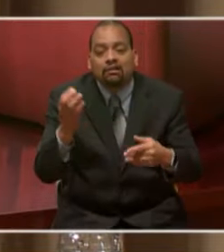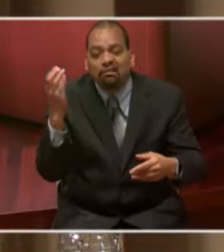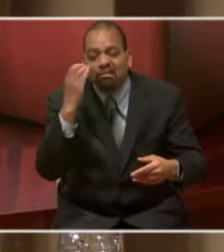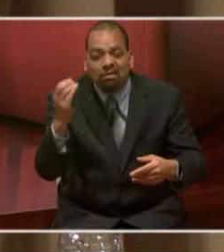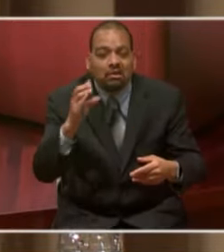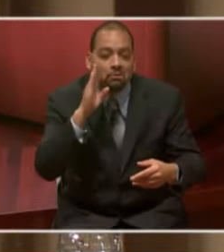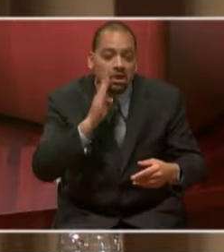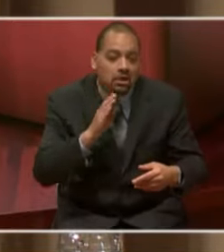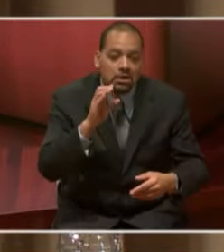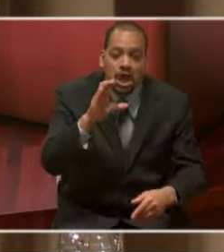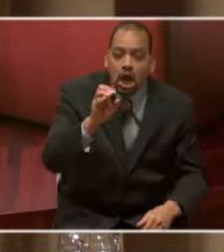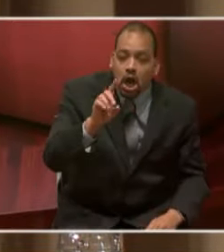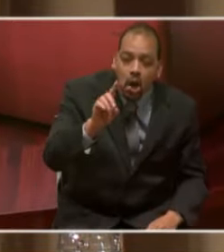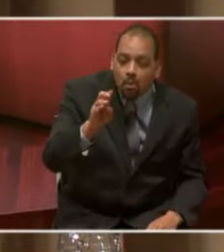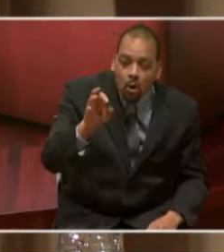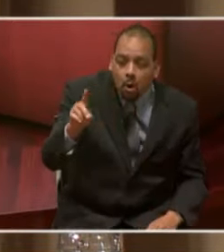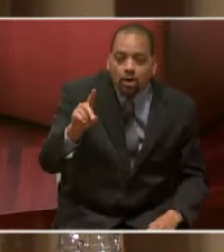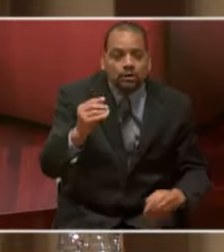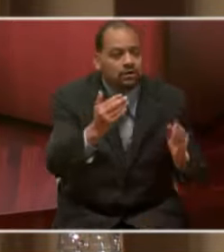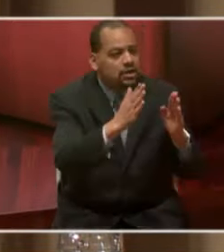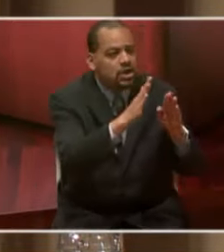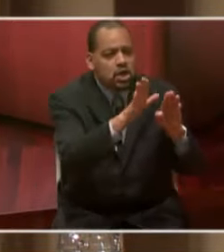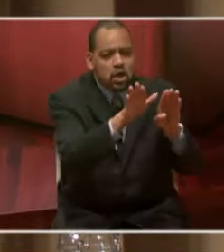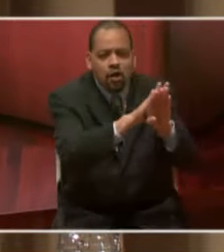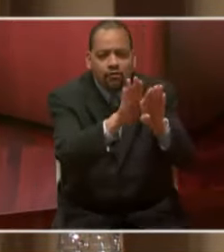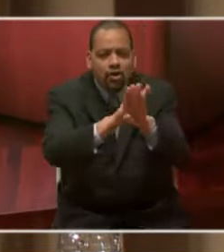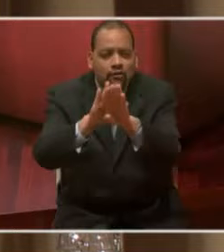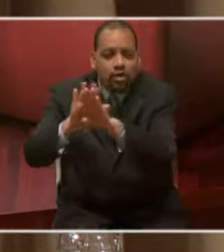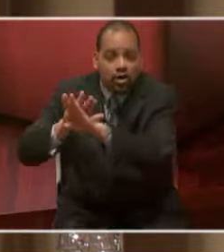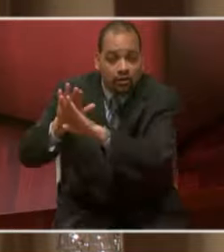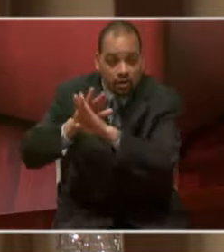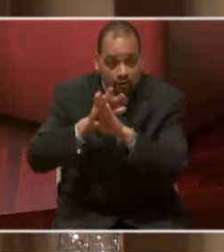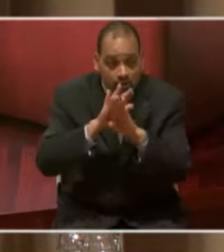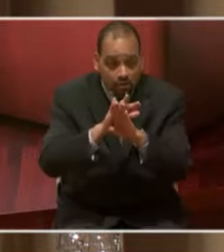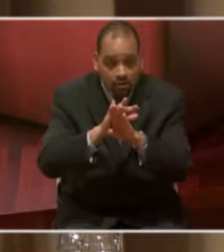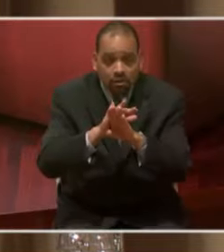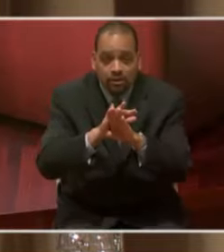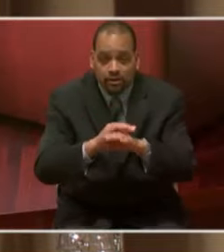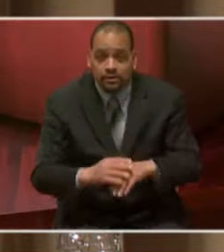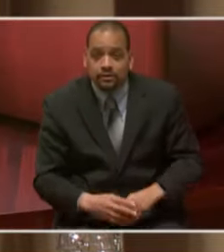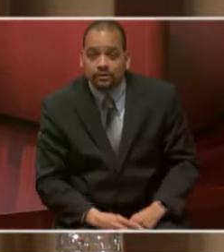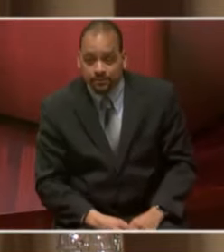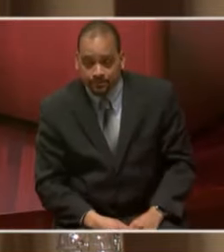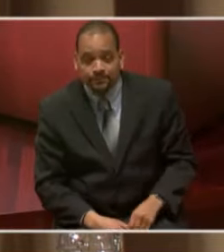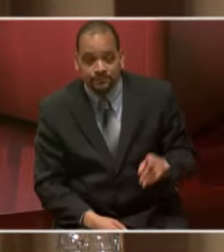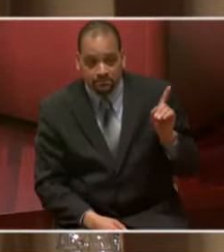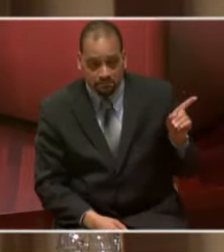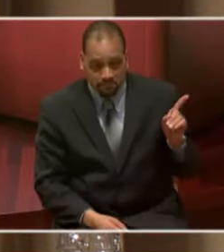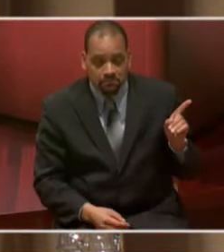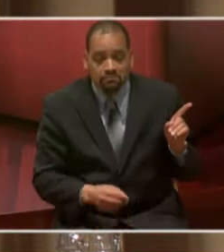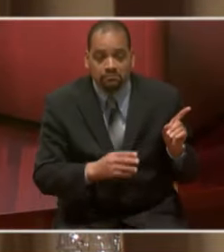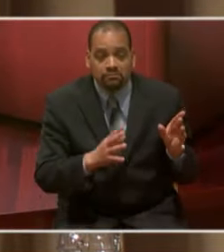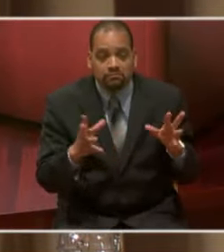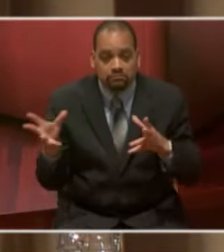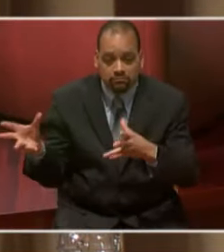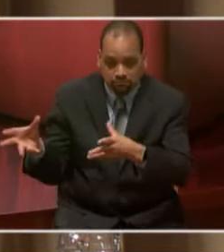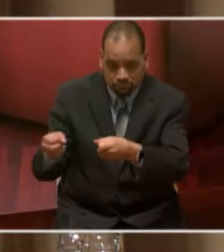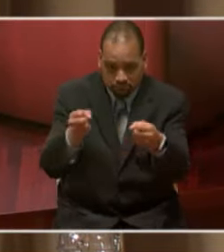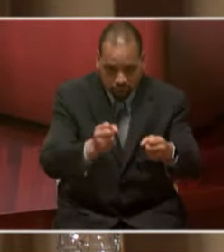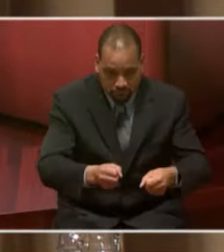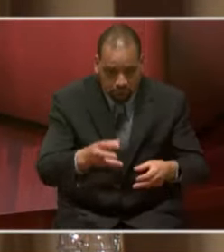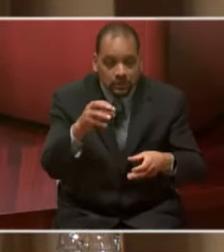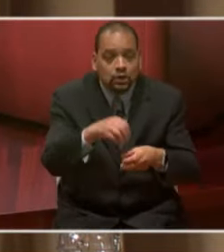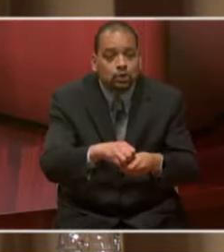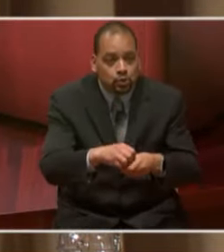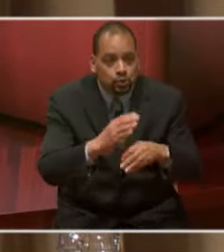to go to a shop and get us some cold cuts of what we call summer rose. Mm-hmm. Anything,